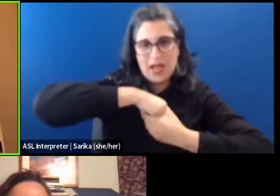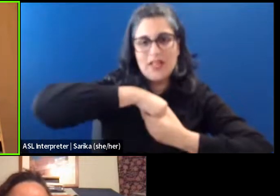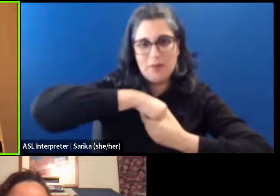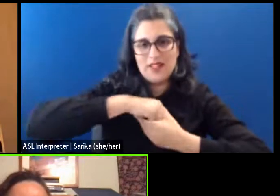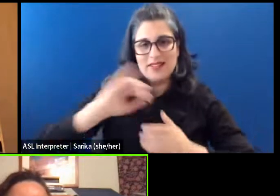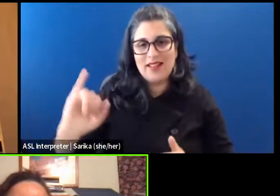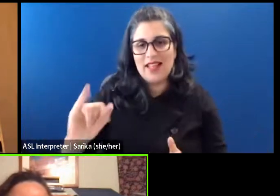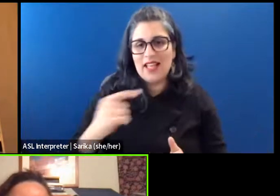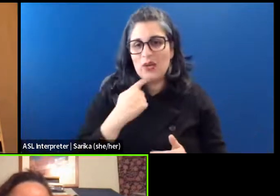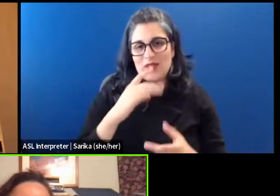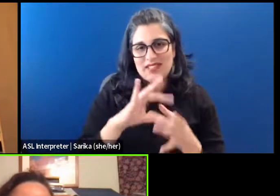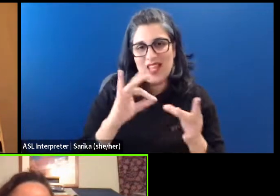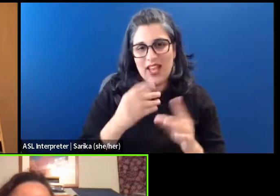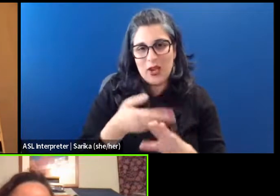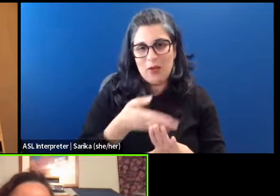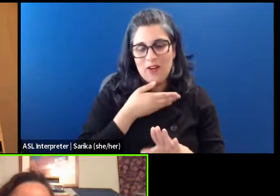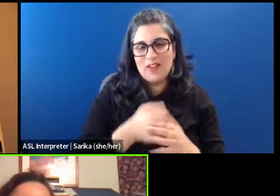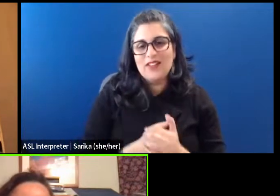Mm-hmm. Yeah.